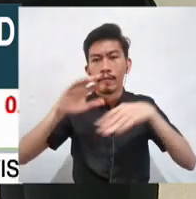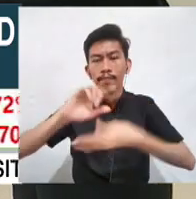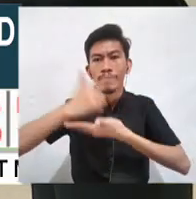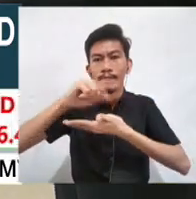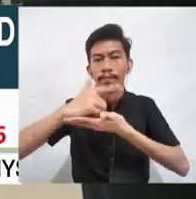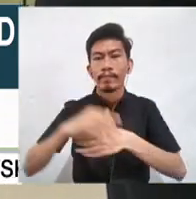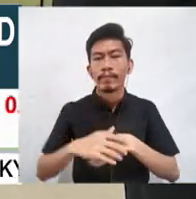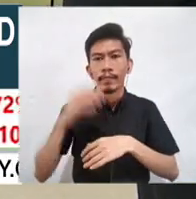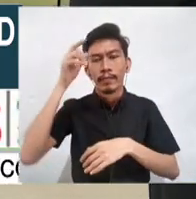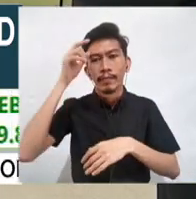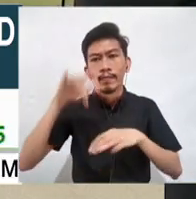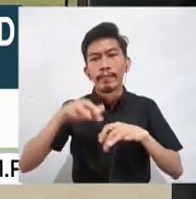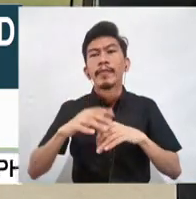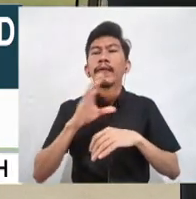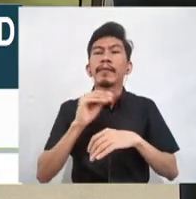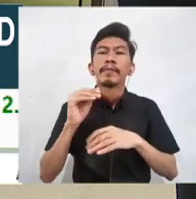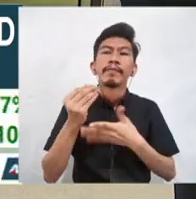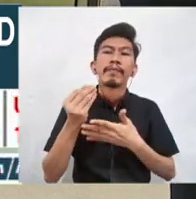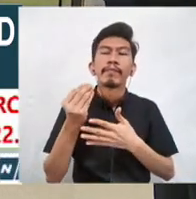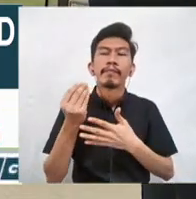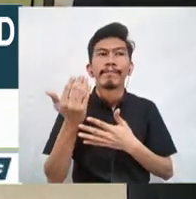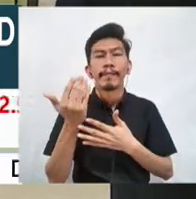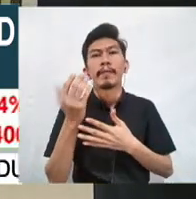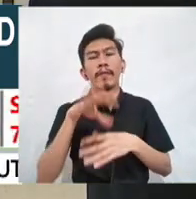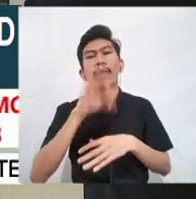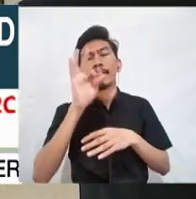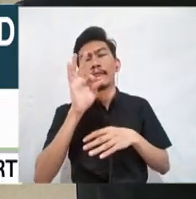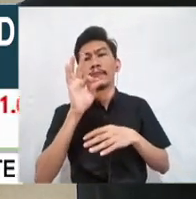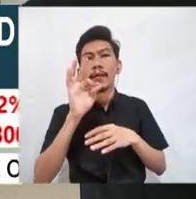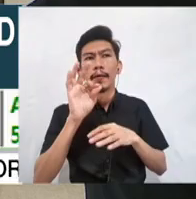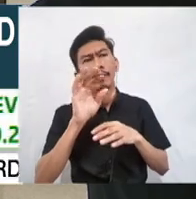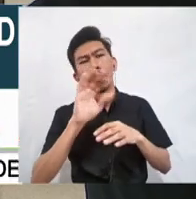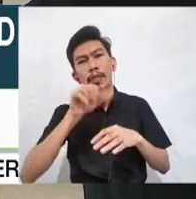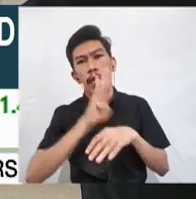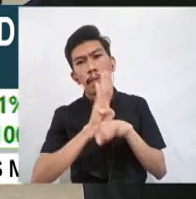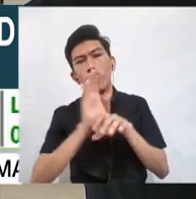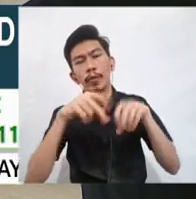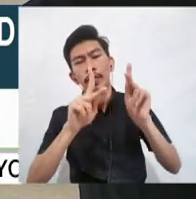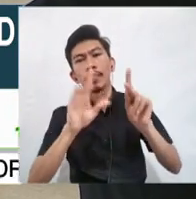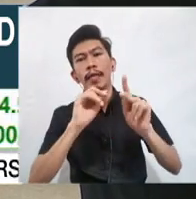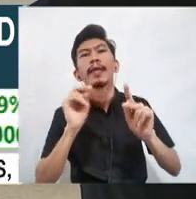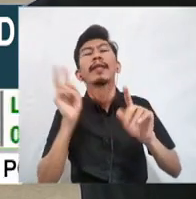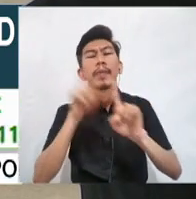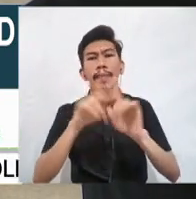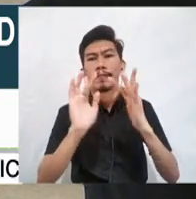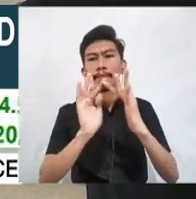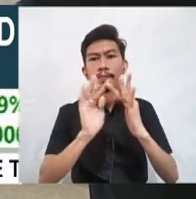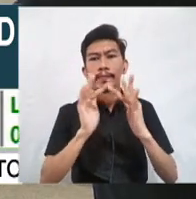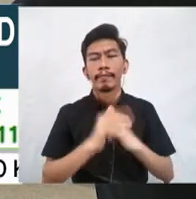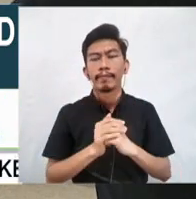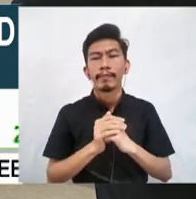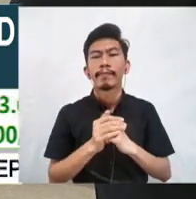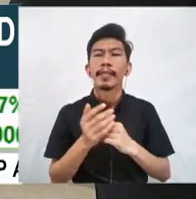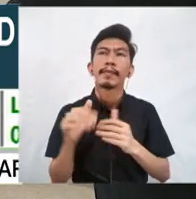these job vacancies, and right there online you can apply. Mm-hmm. Another program is the online Special Economic